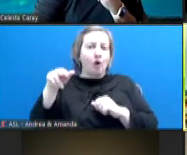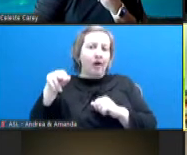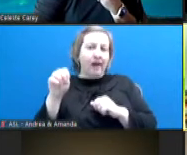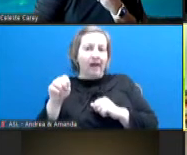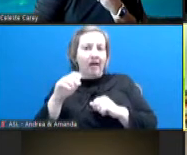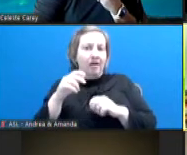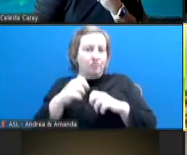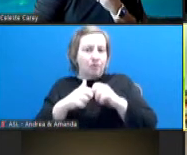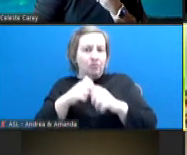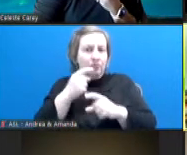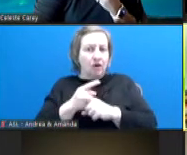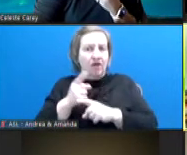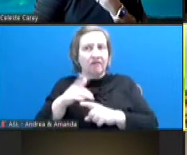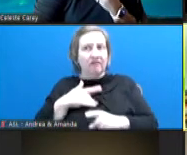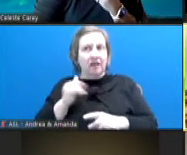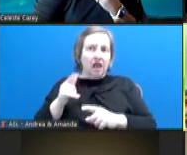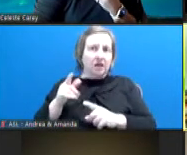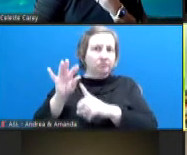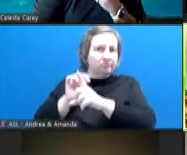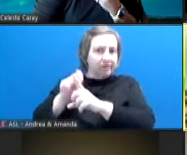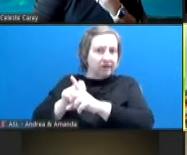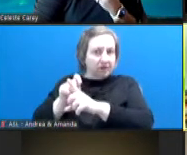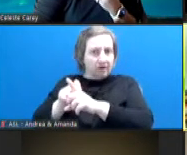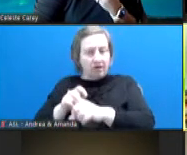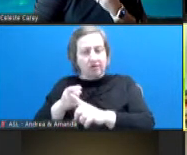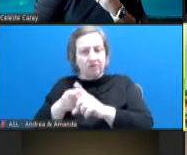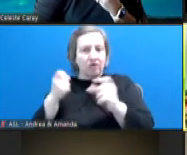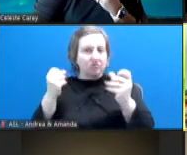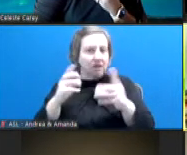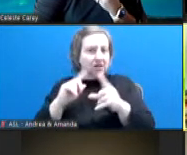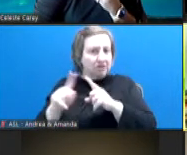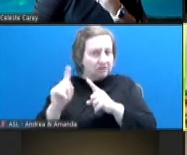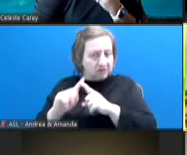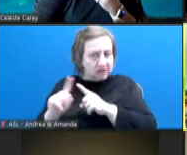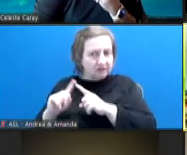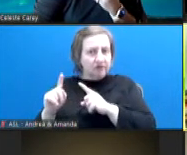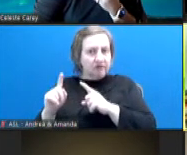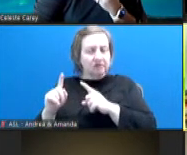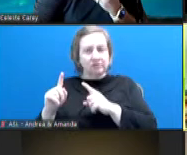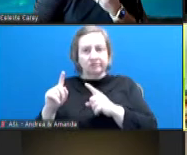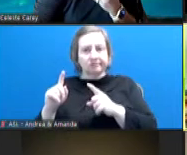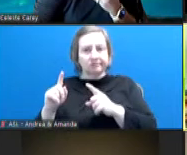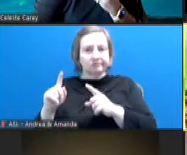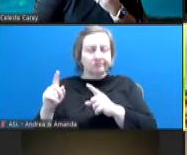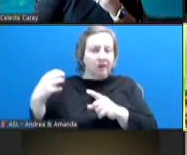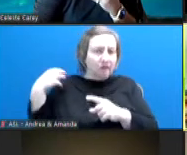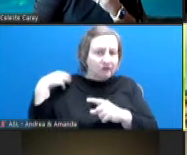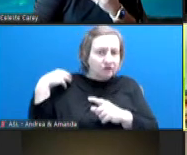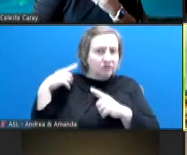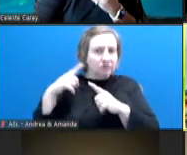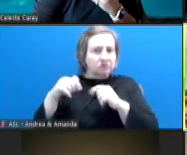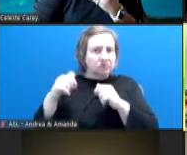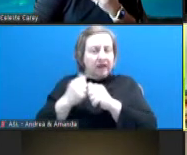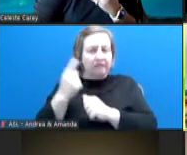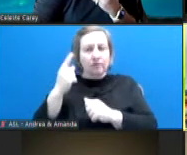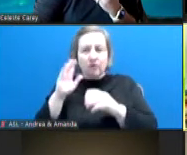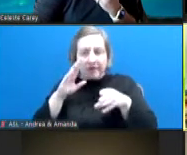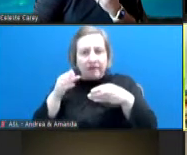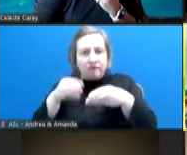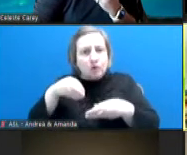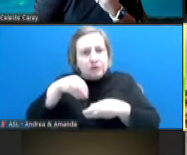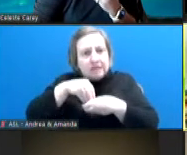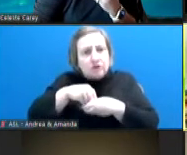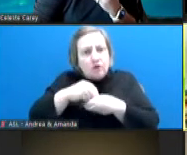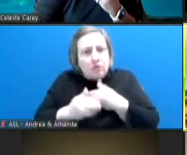were being picked on by various officials and all of us. And so they focused on internal